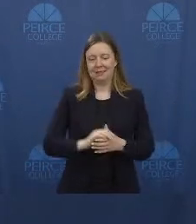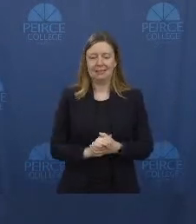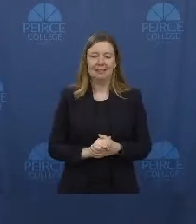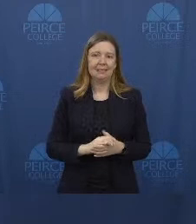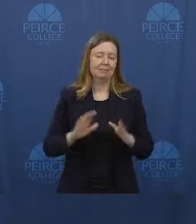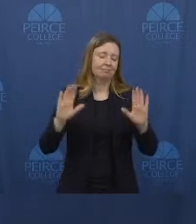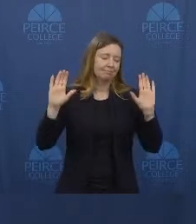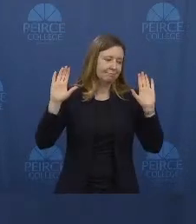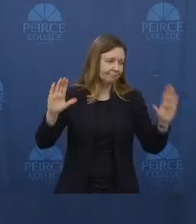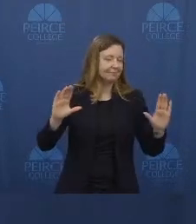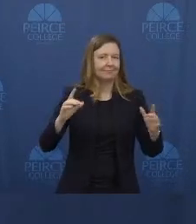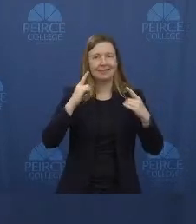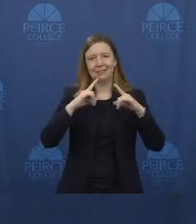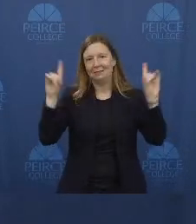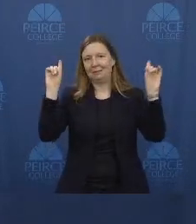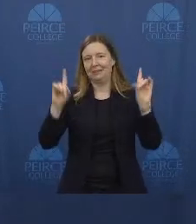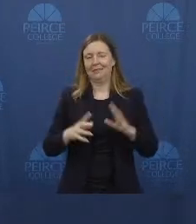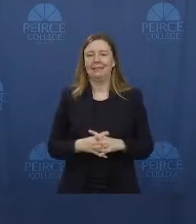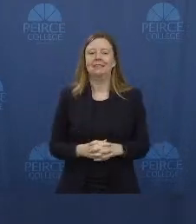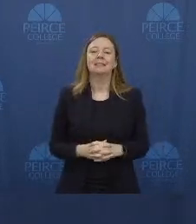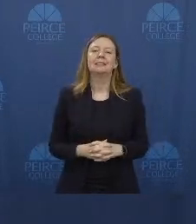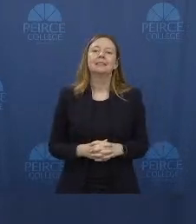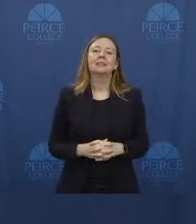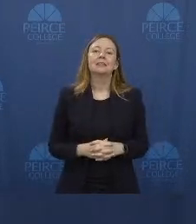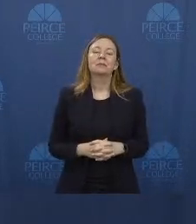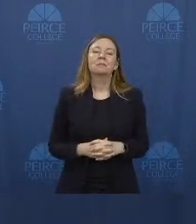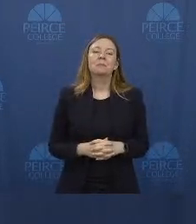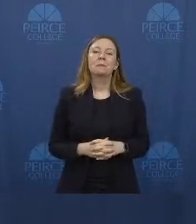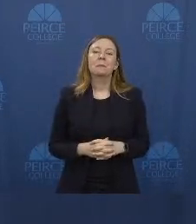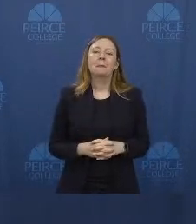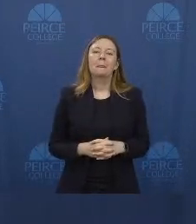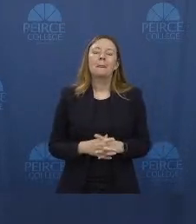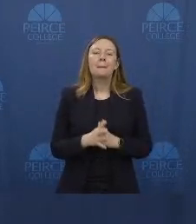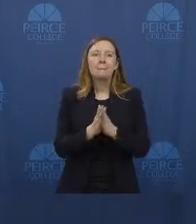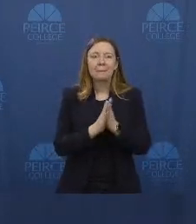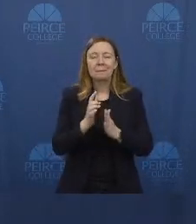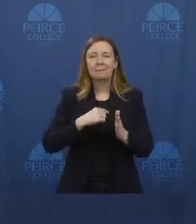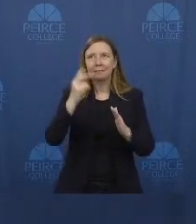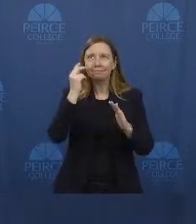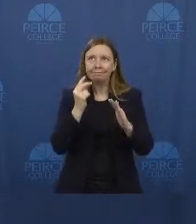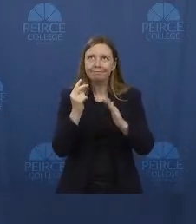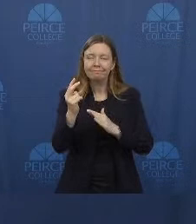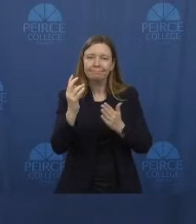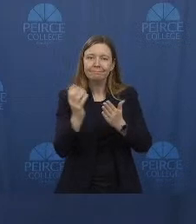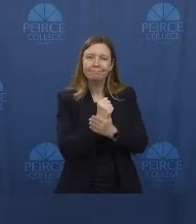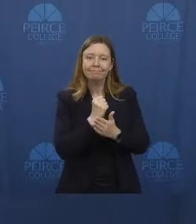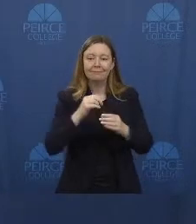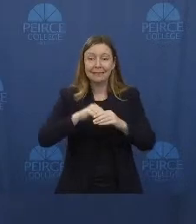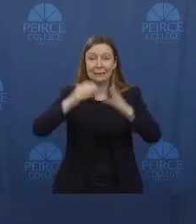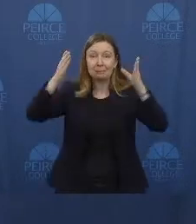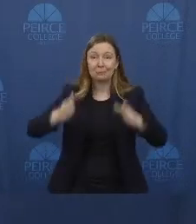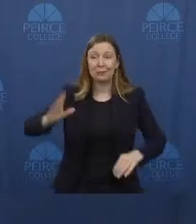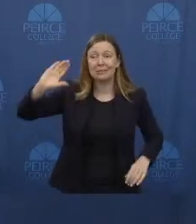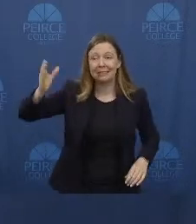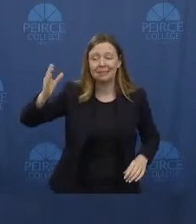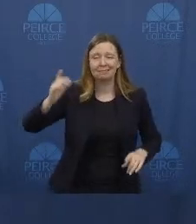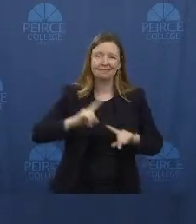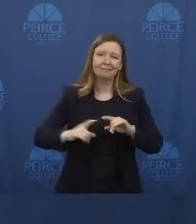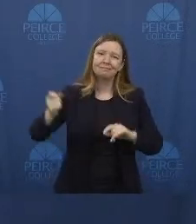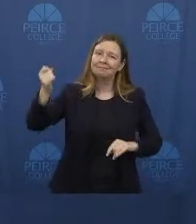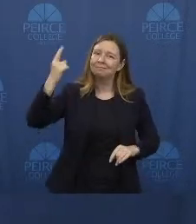this incredible achievement. I was so looking forward to delivering this speech in person, but due to